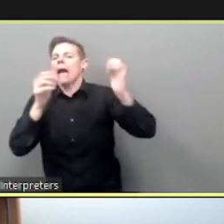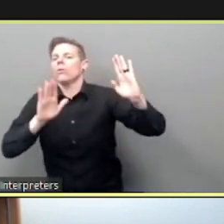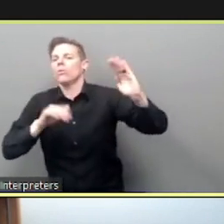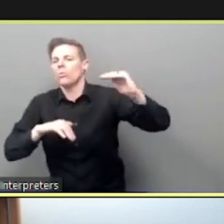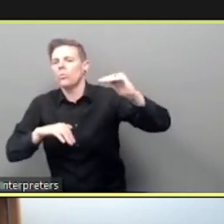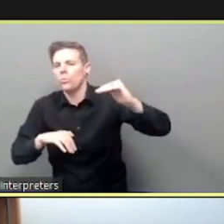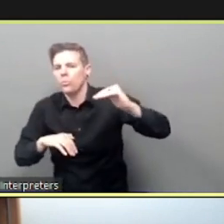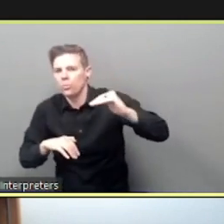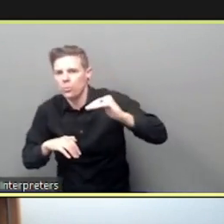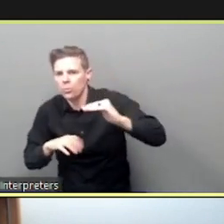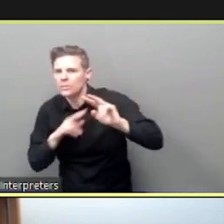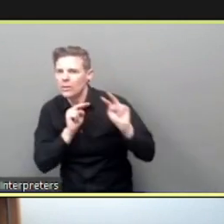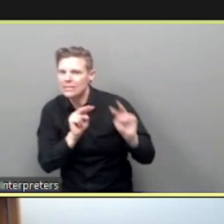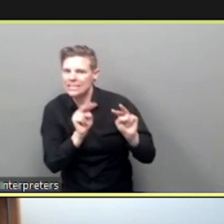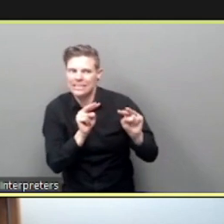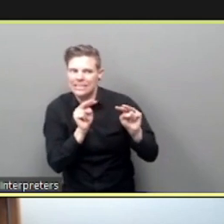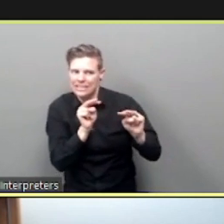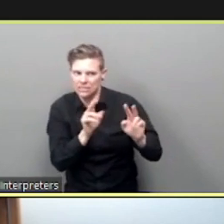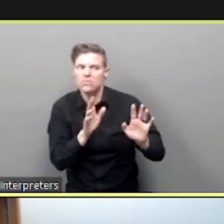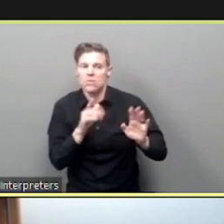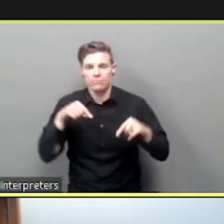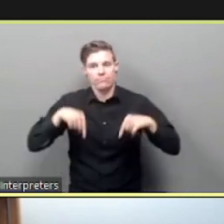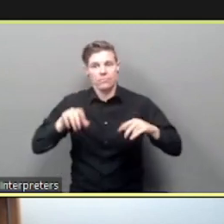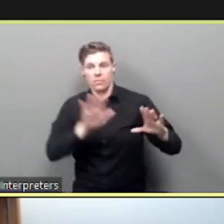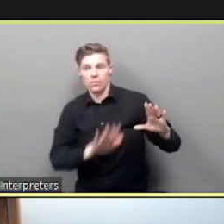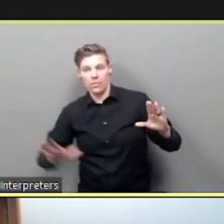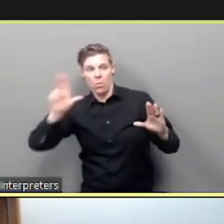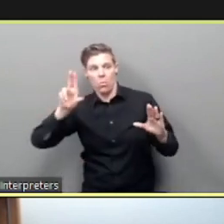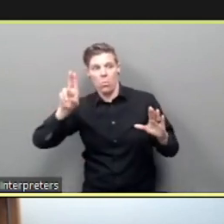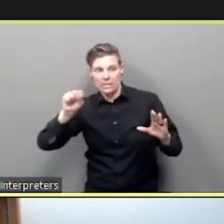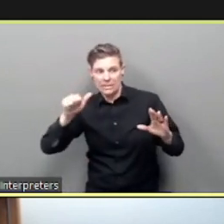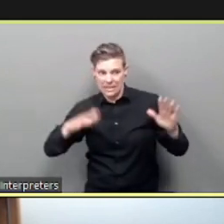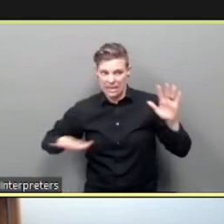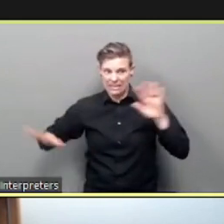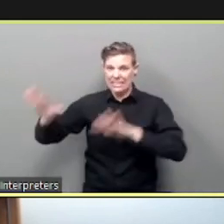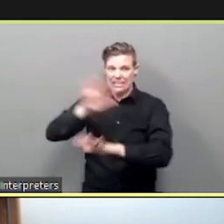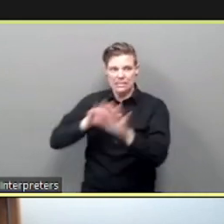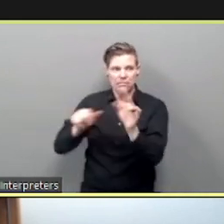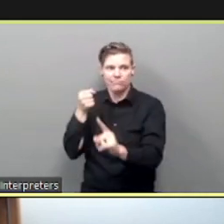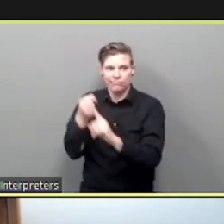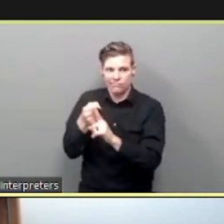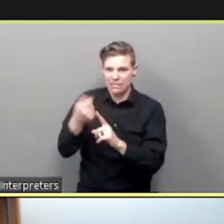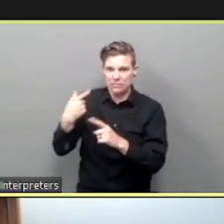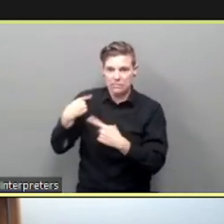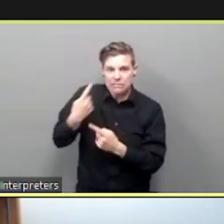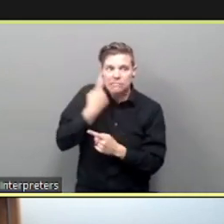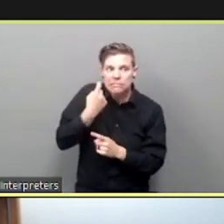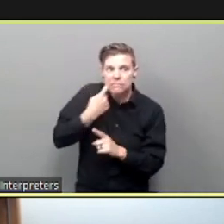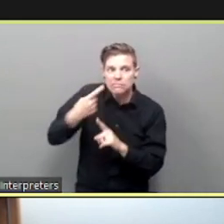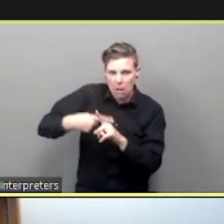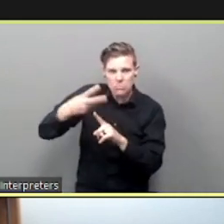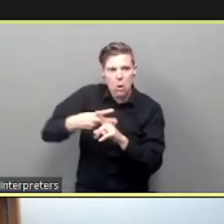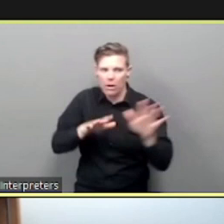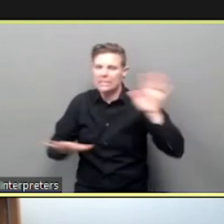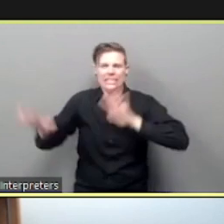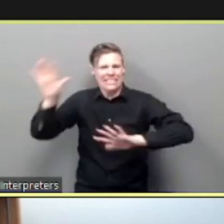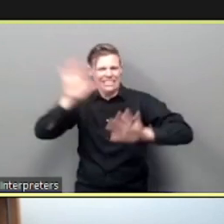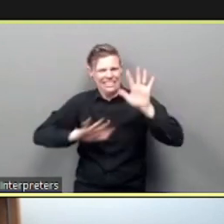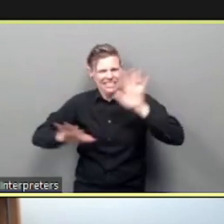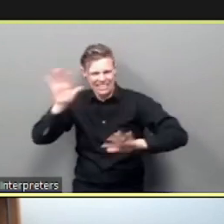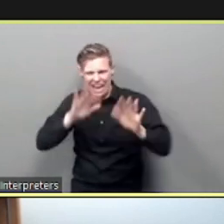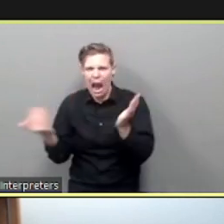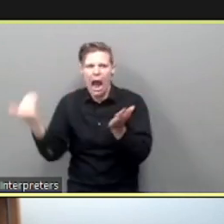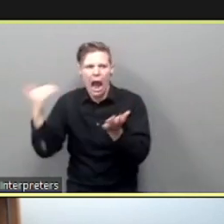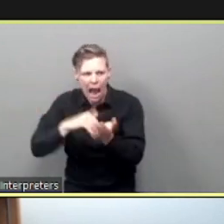that were hit very hard over the past 1 to 2 months as they grappled with Delta surges have